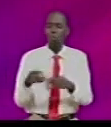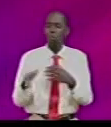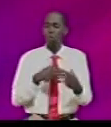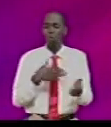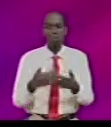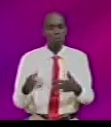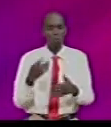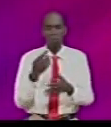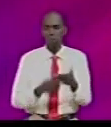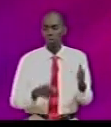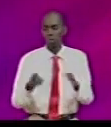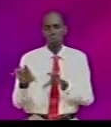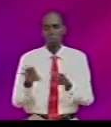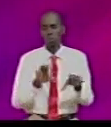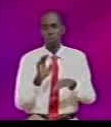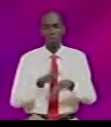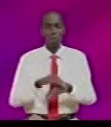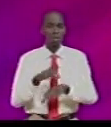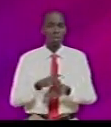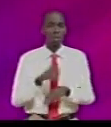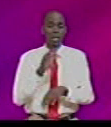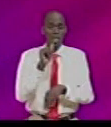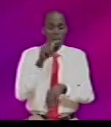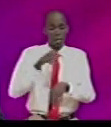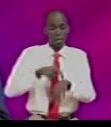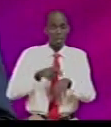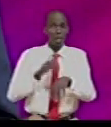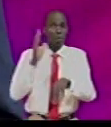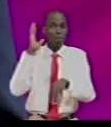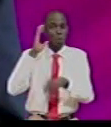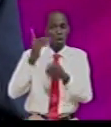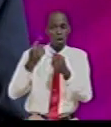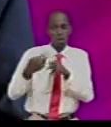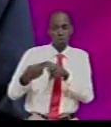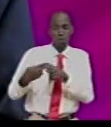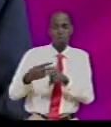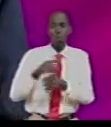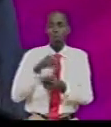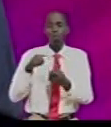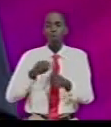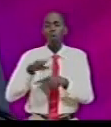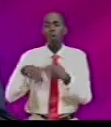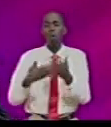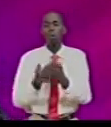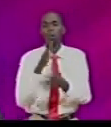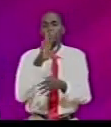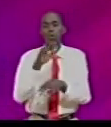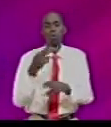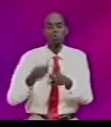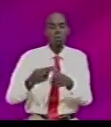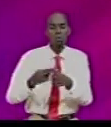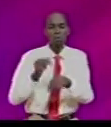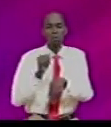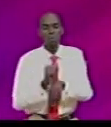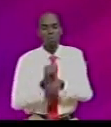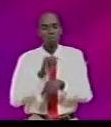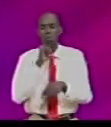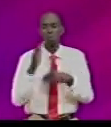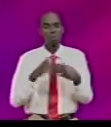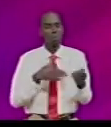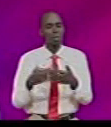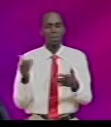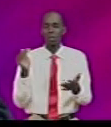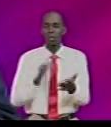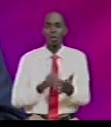position is on earth, a time is coming when those things will not matter anymore. You will stand before God to